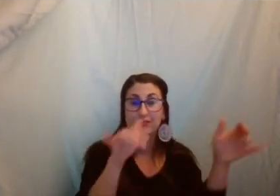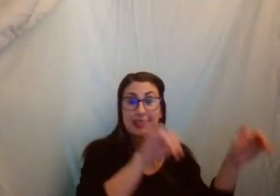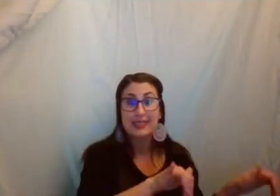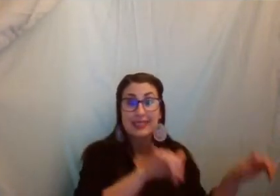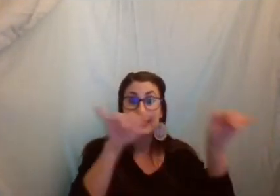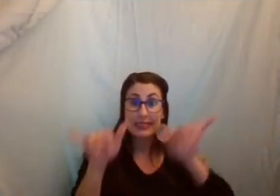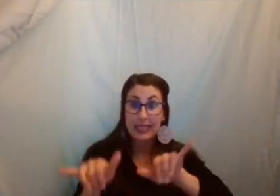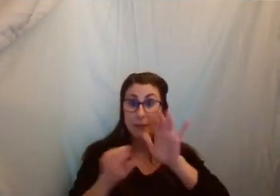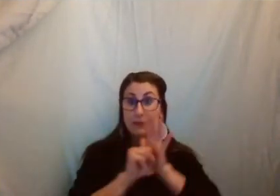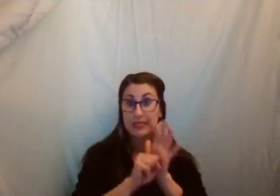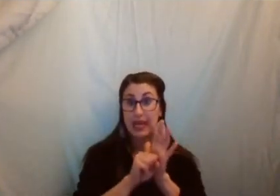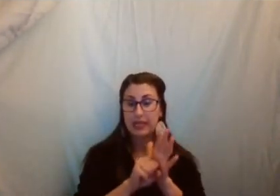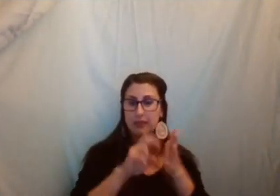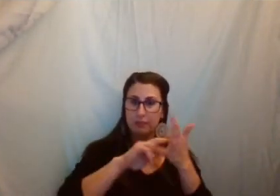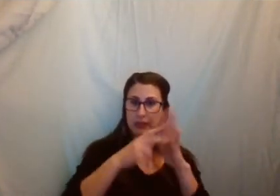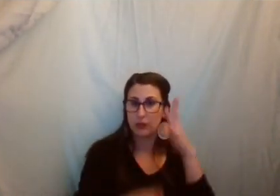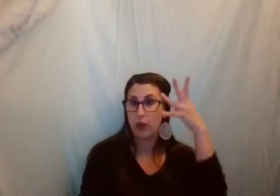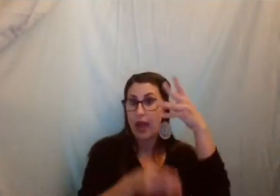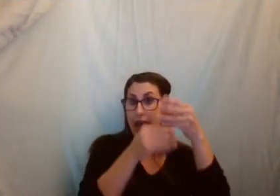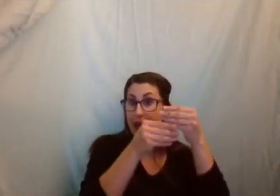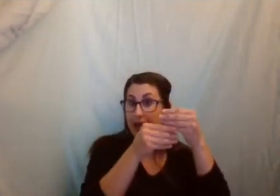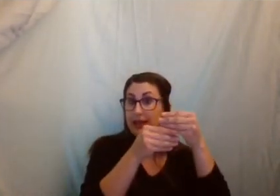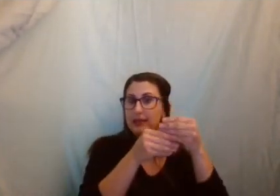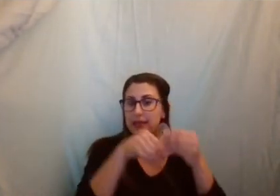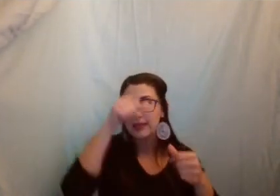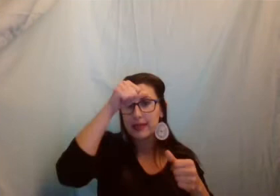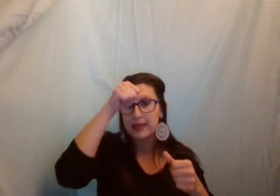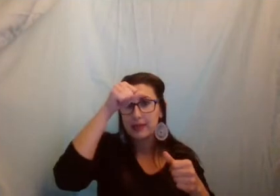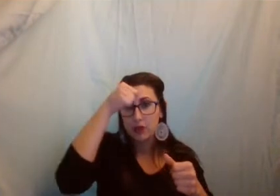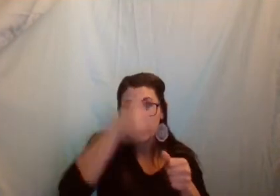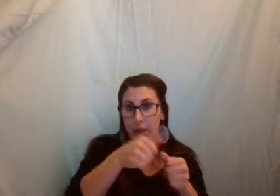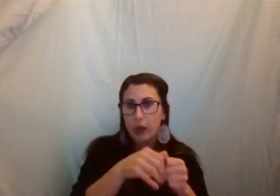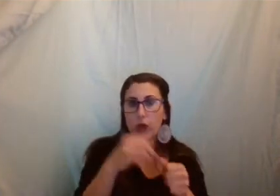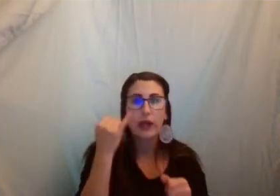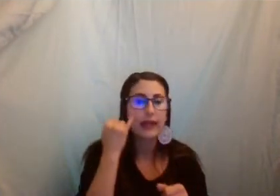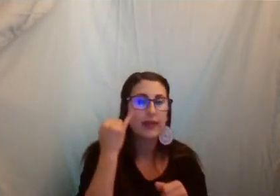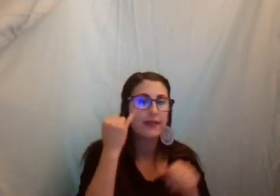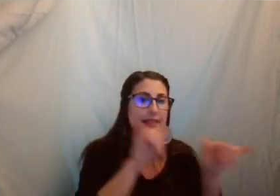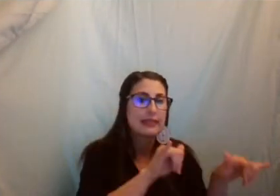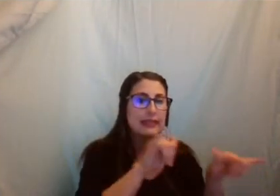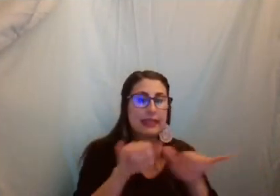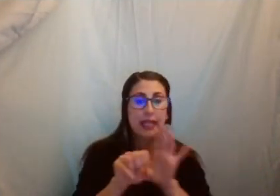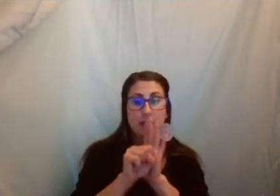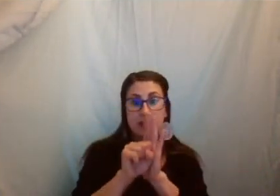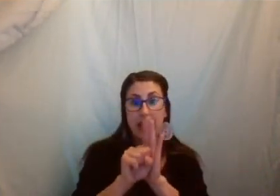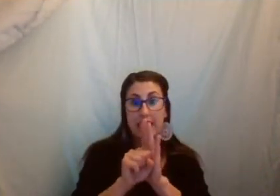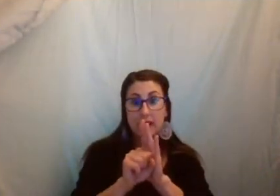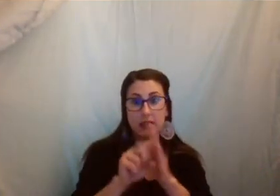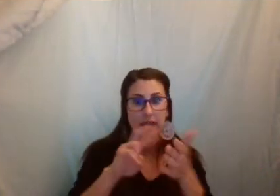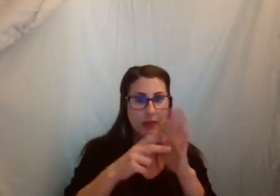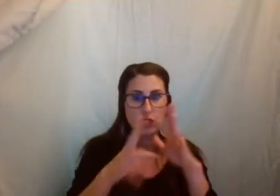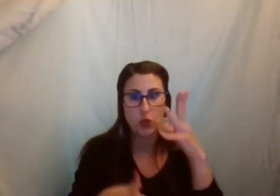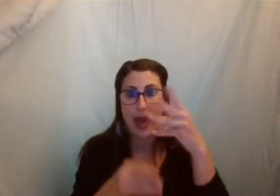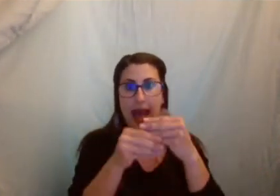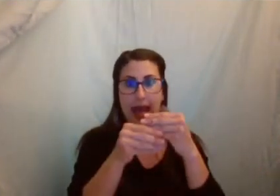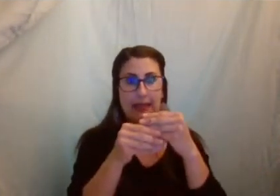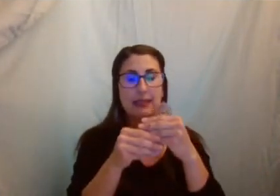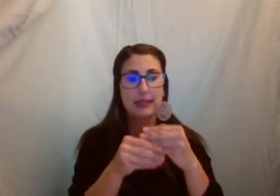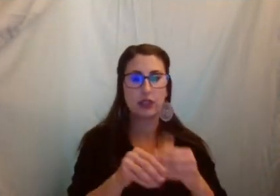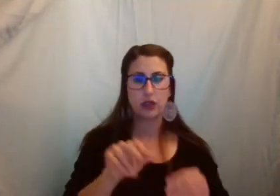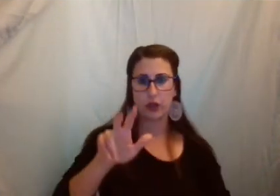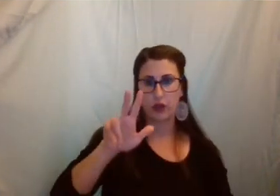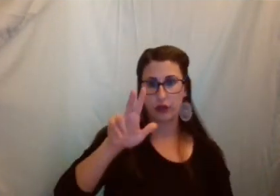Same sign. So we're going to add them because if they're the same sign, you add. Same sign, add and